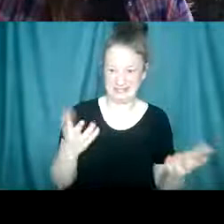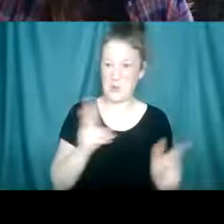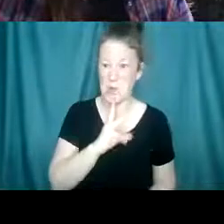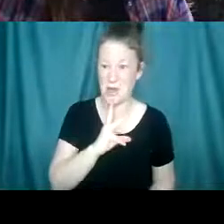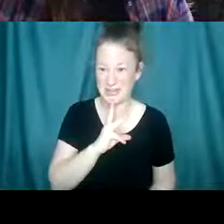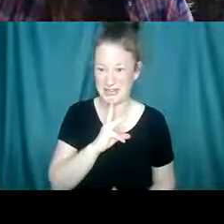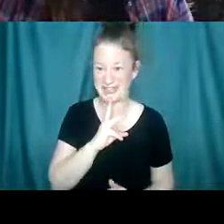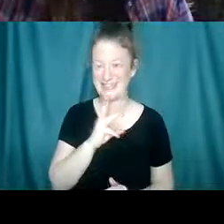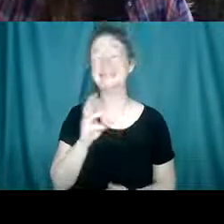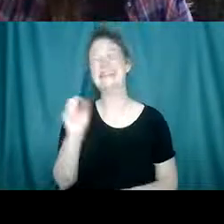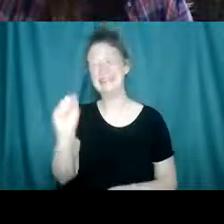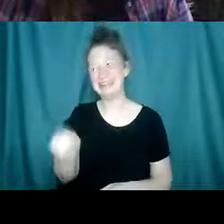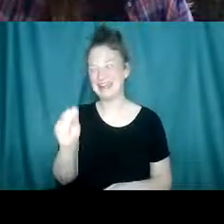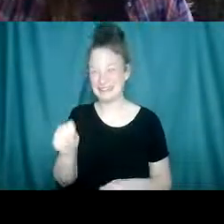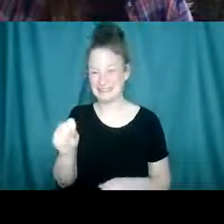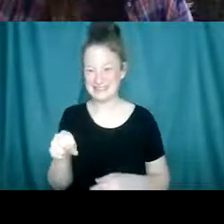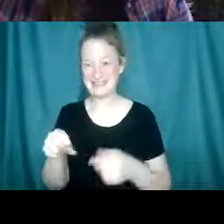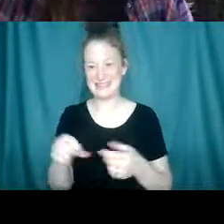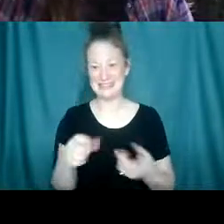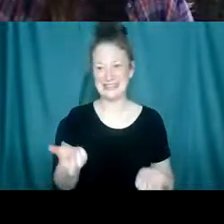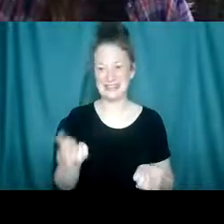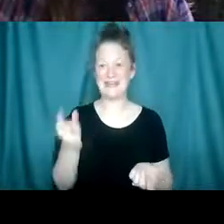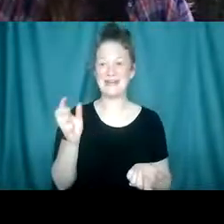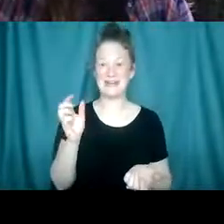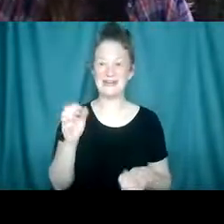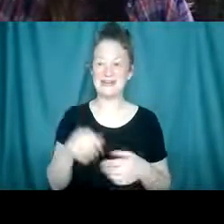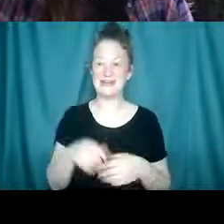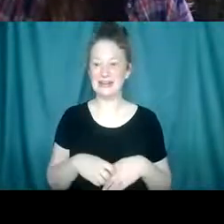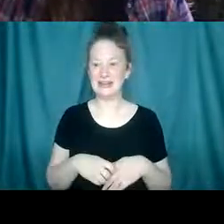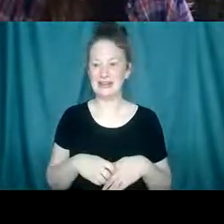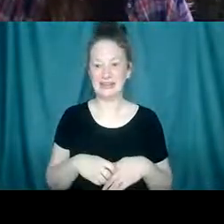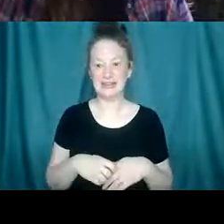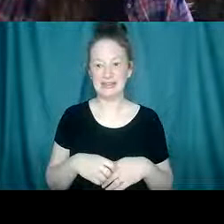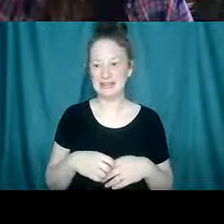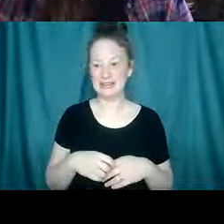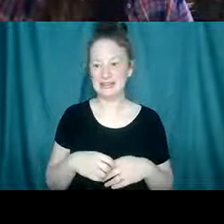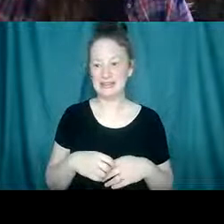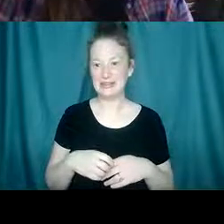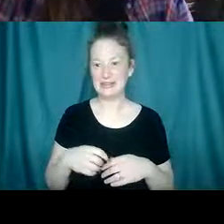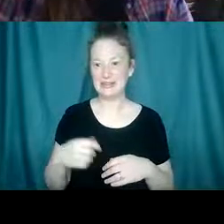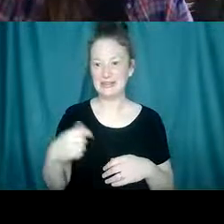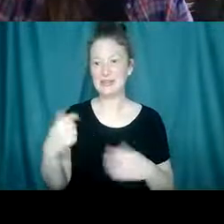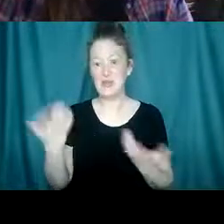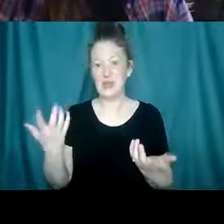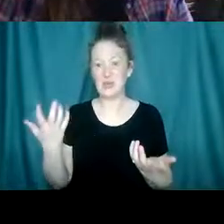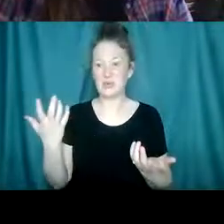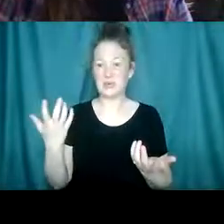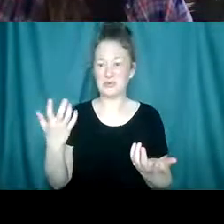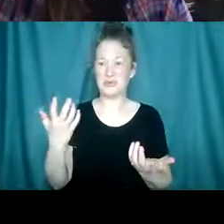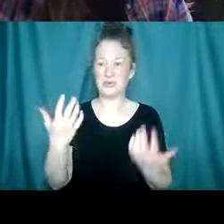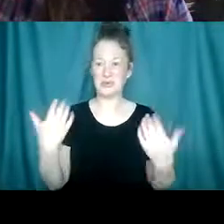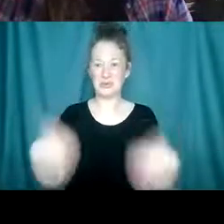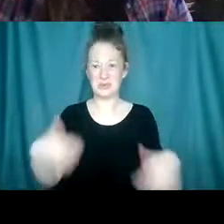very different industry than what we're doing today. It's basically creating a really big landfill, right? What a